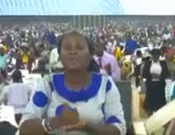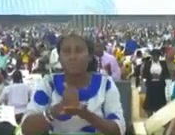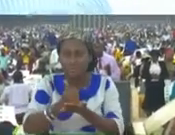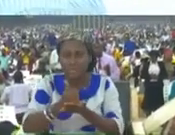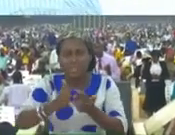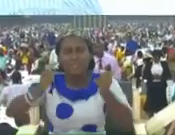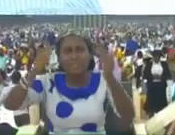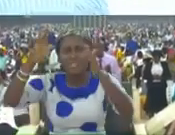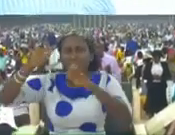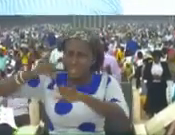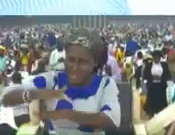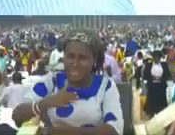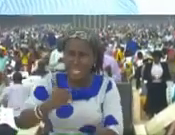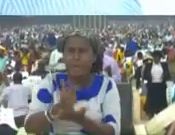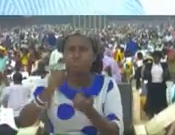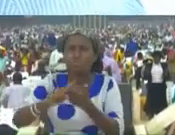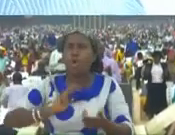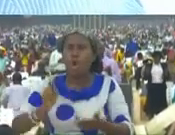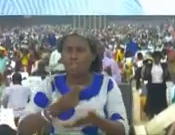Father, send help to us.